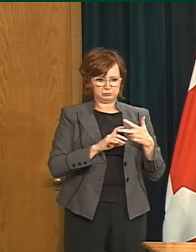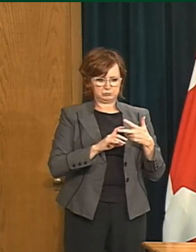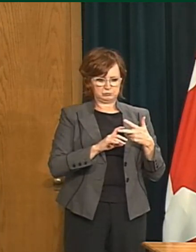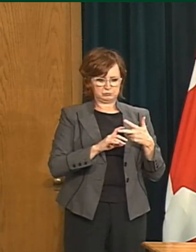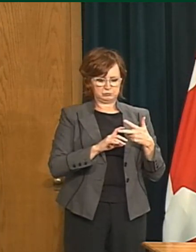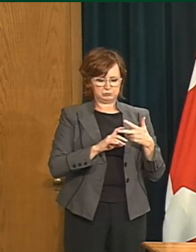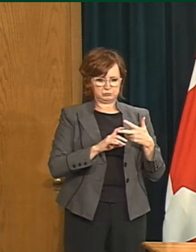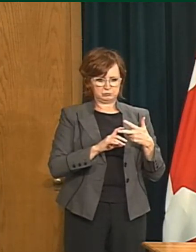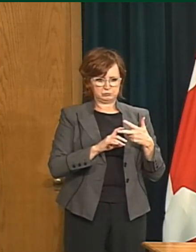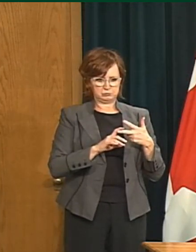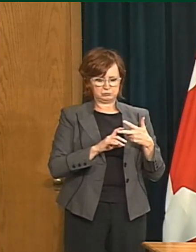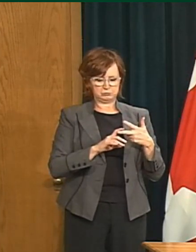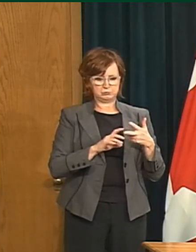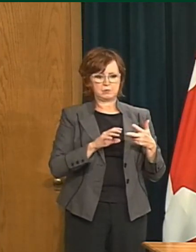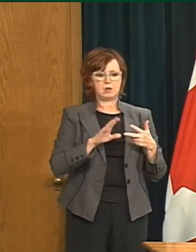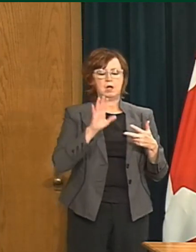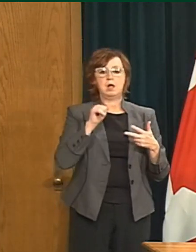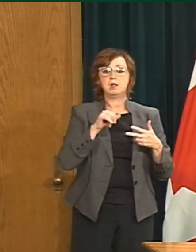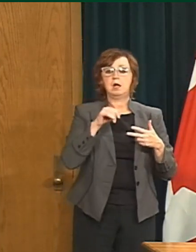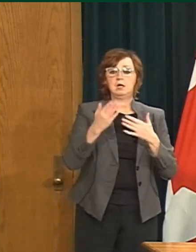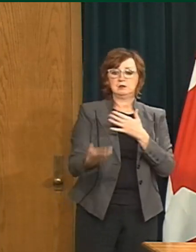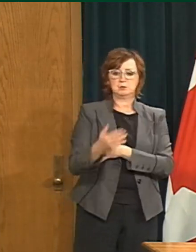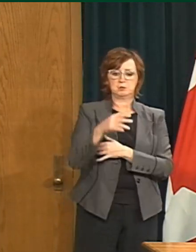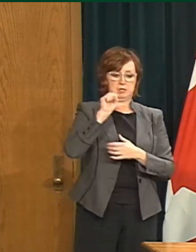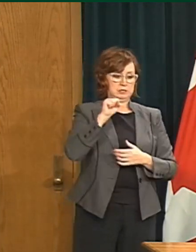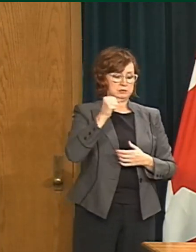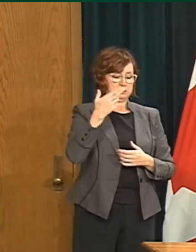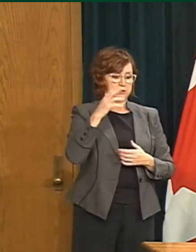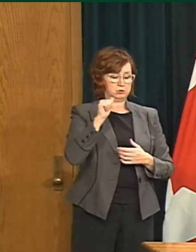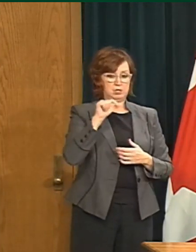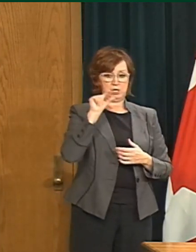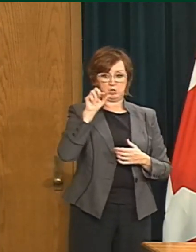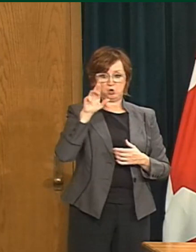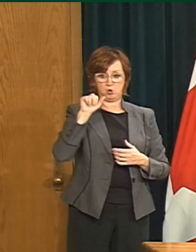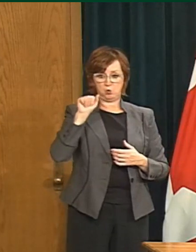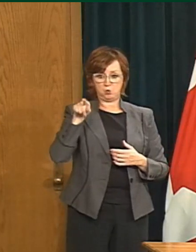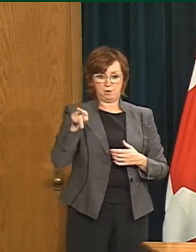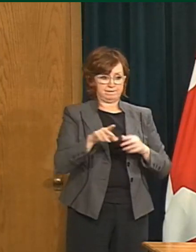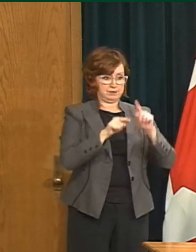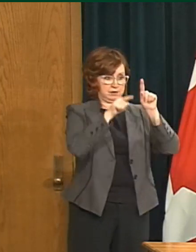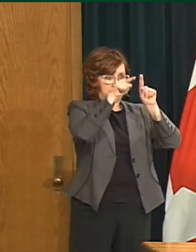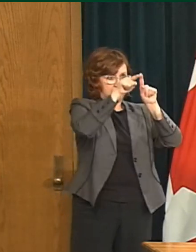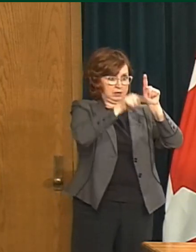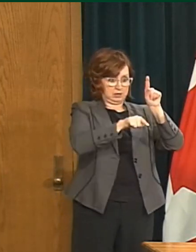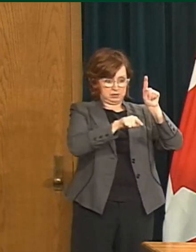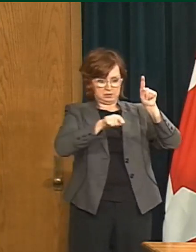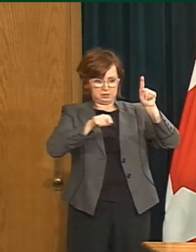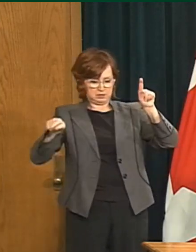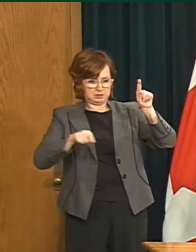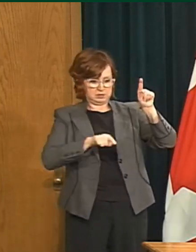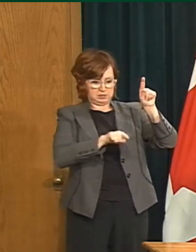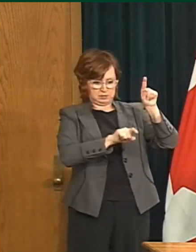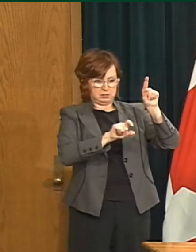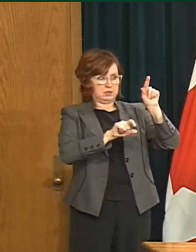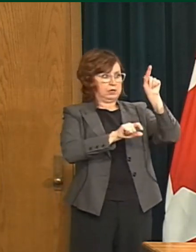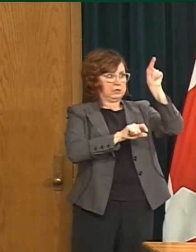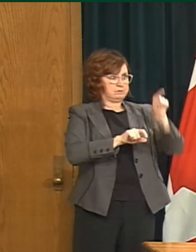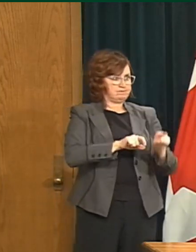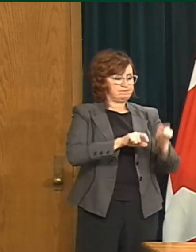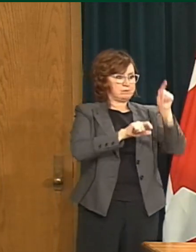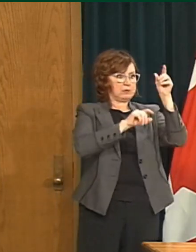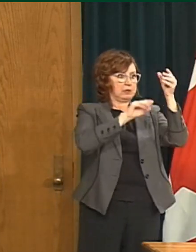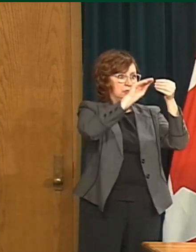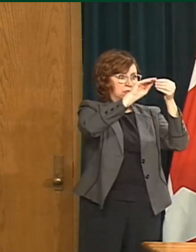with no actual timeline. And I mean, it seems that in order to come up with these models and to prepare, that you must have some sense